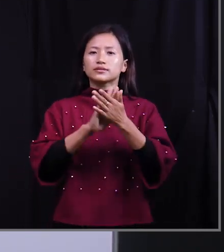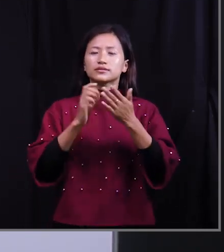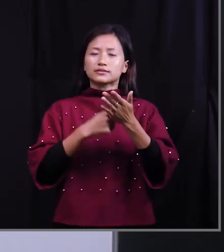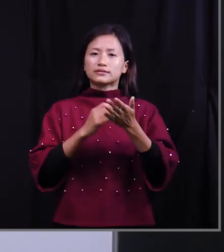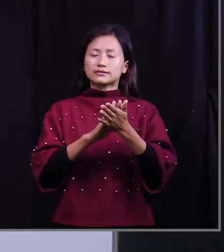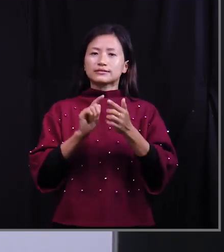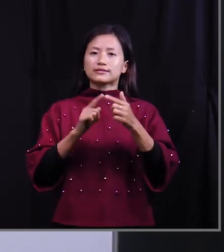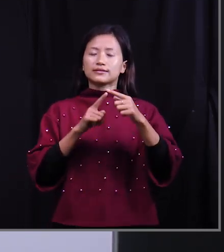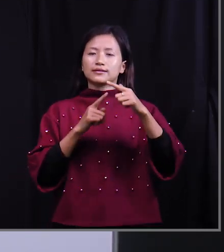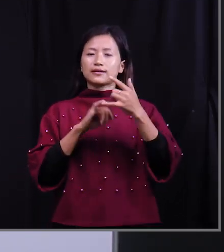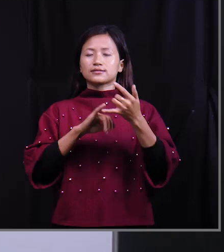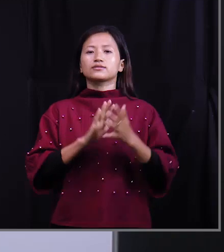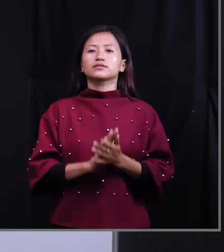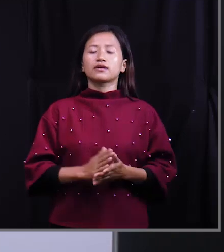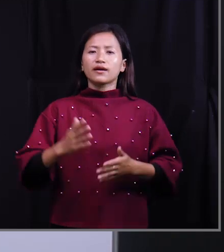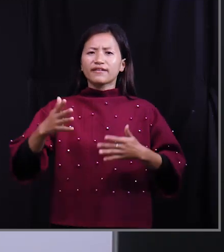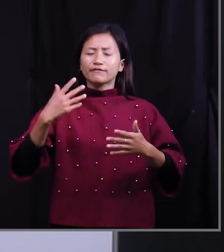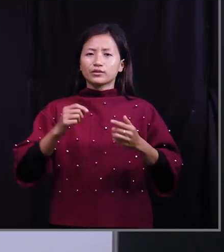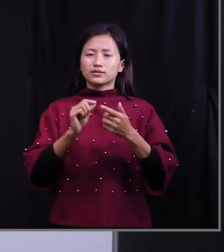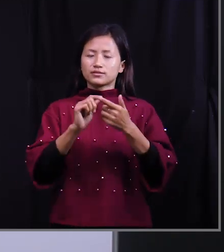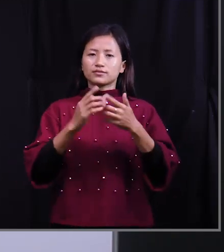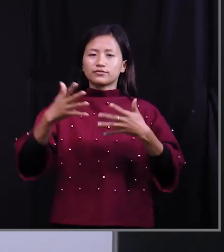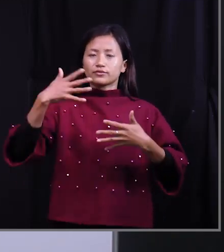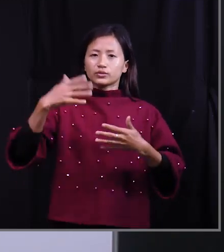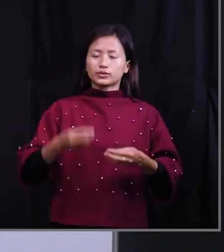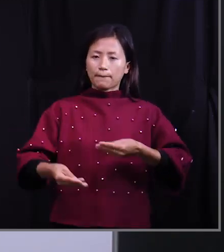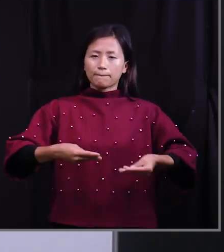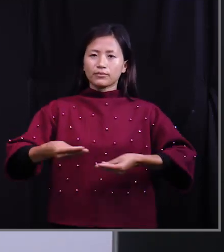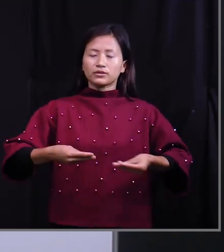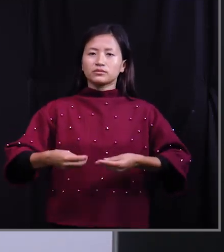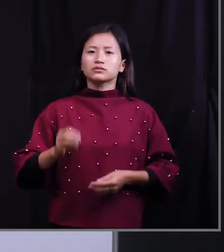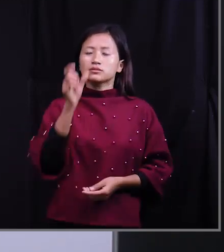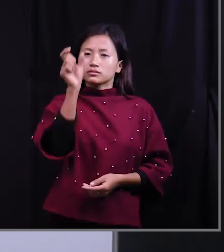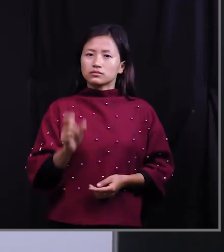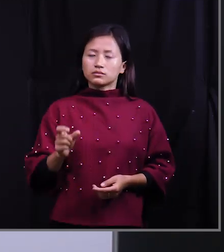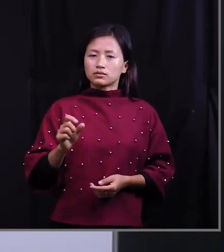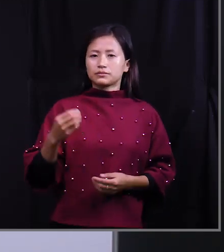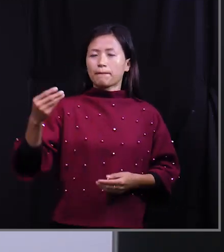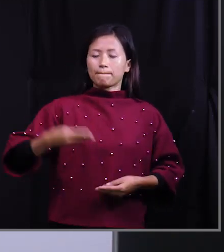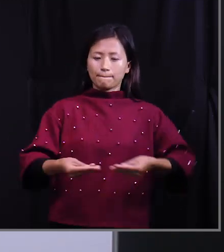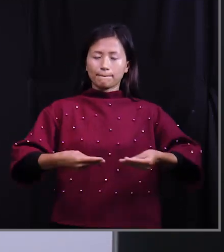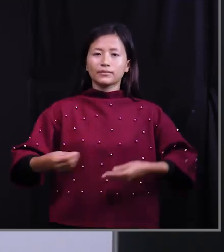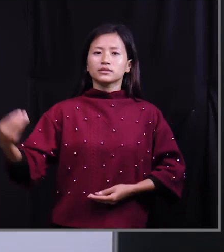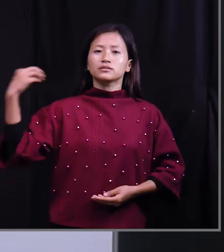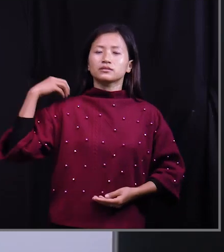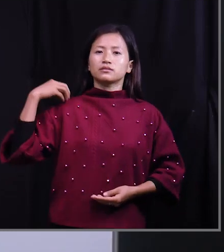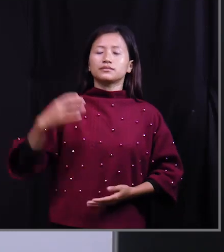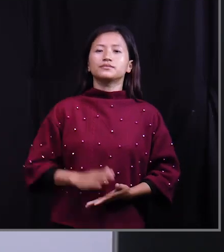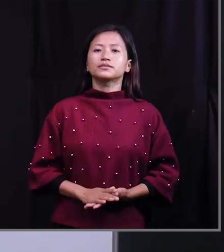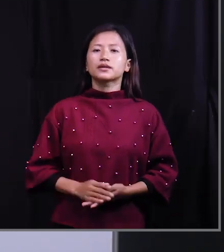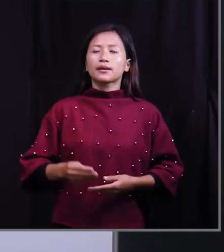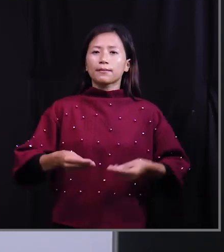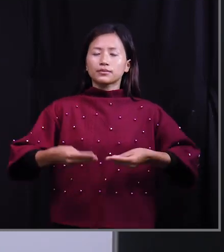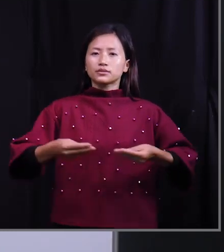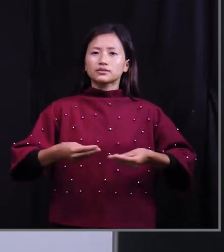cause and influence your future business enterprise or future business prospects. So business